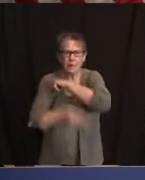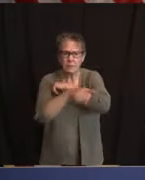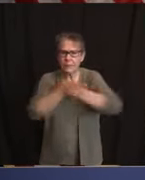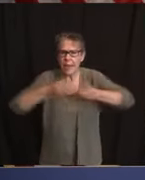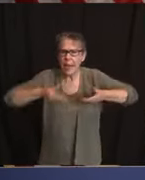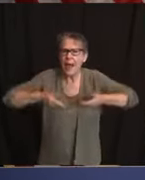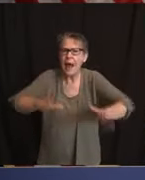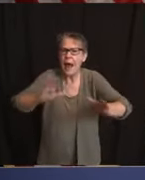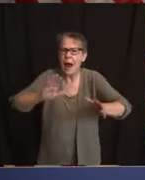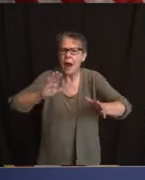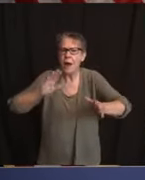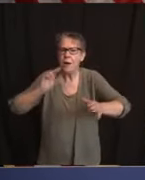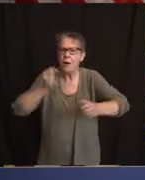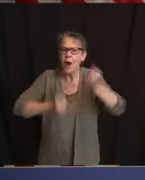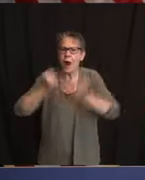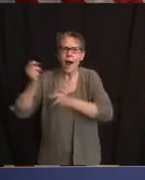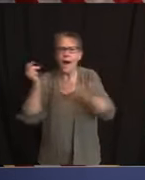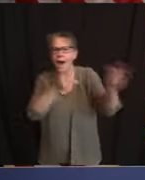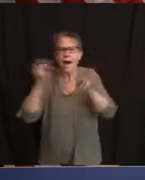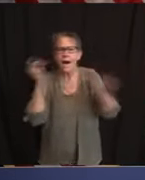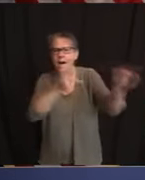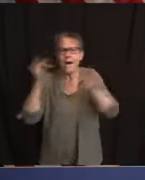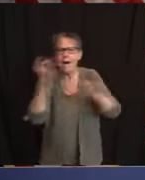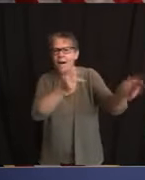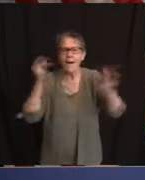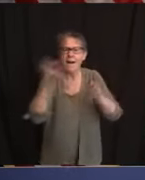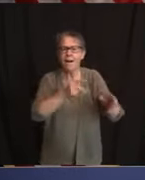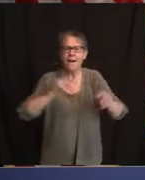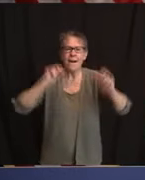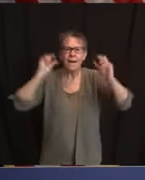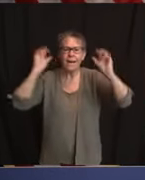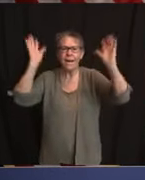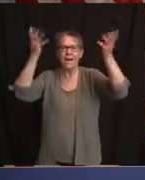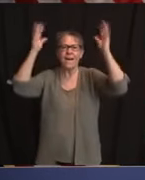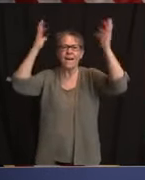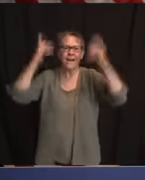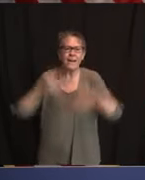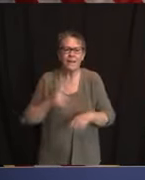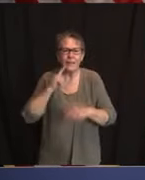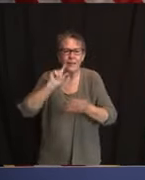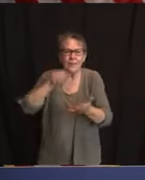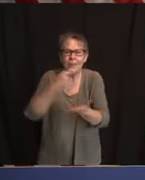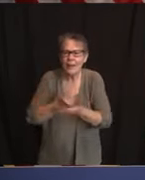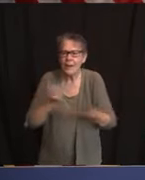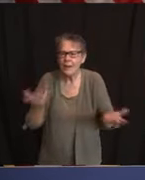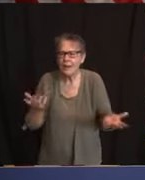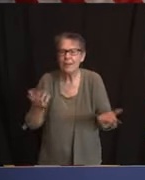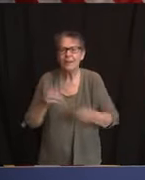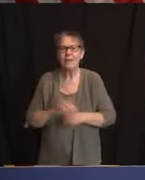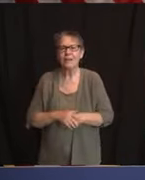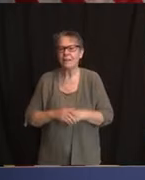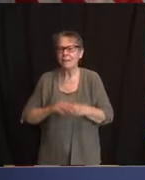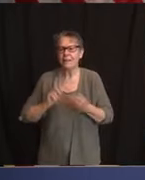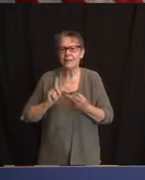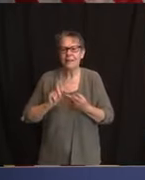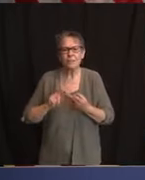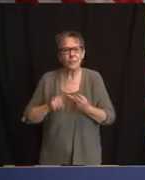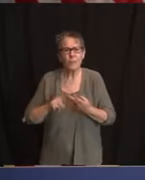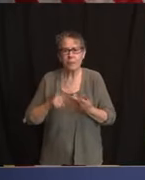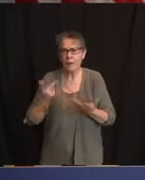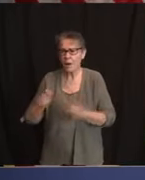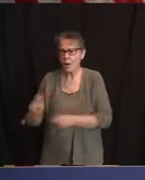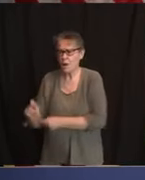When seniors, you mean high school seniors or senior citizens? High school seniors. Okay. I'll let the colonel, he alluded to this